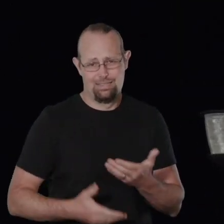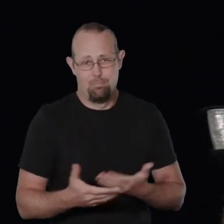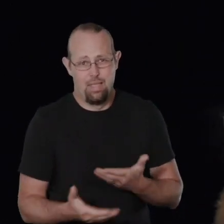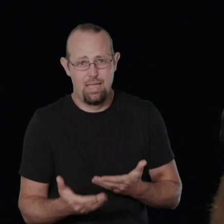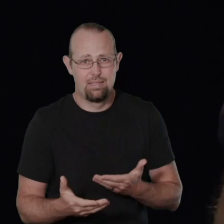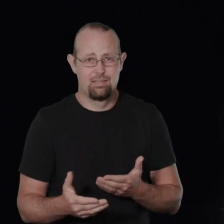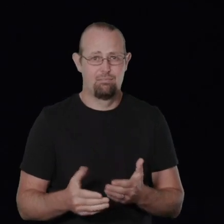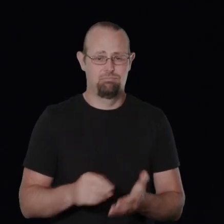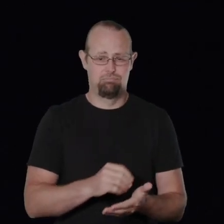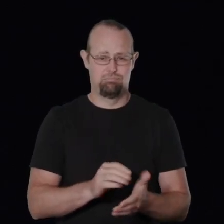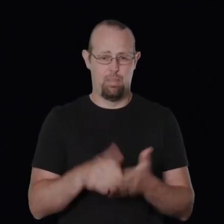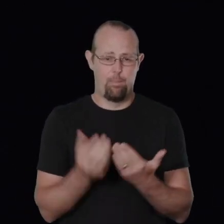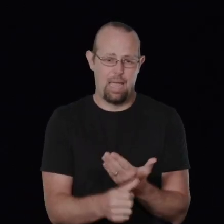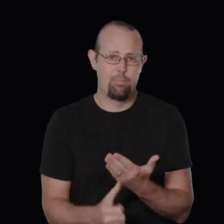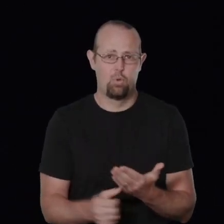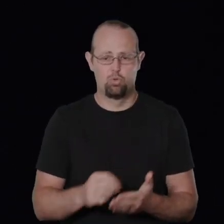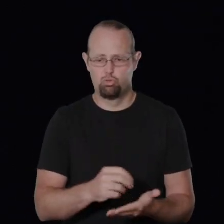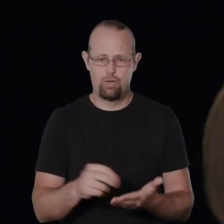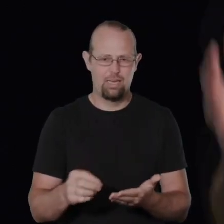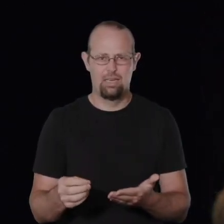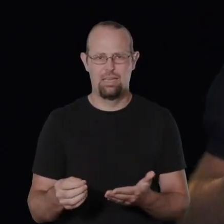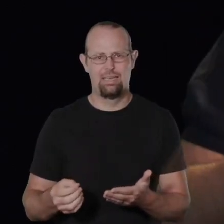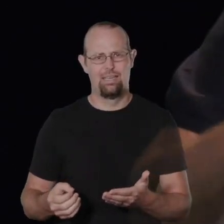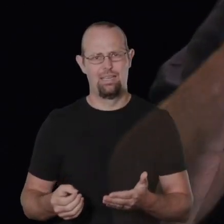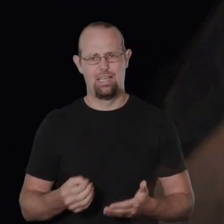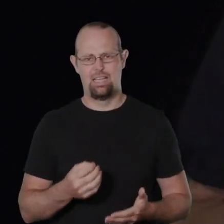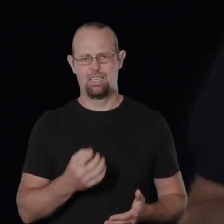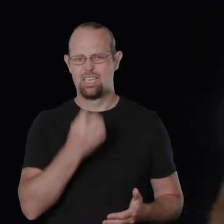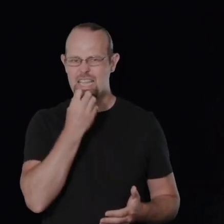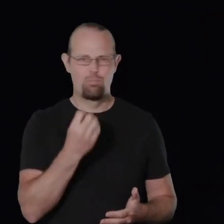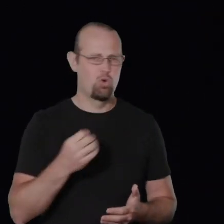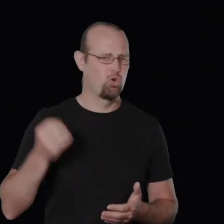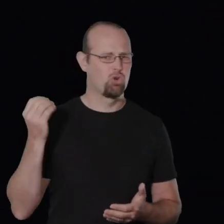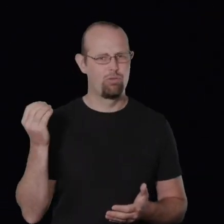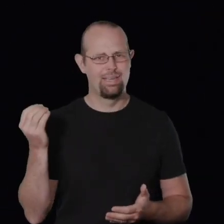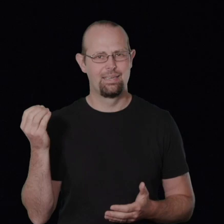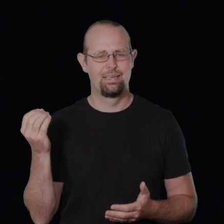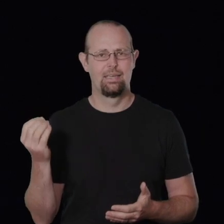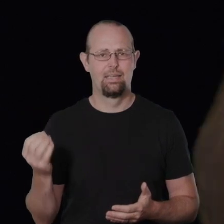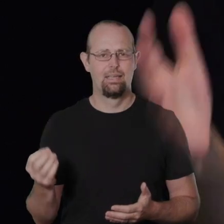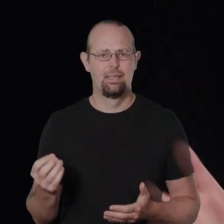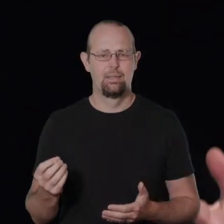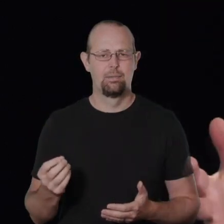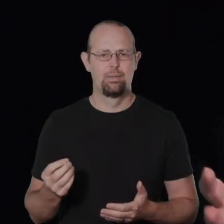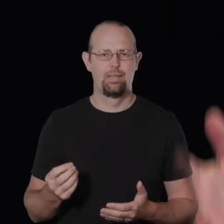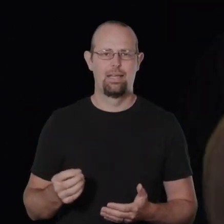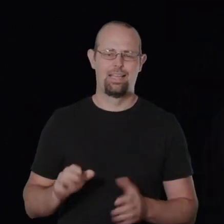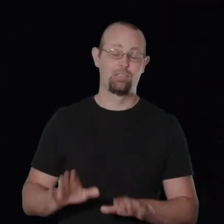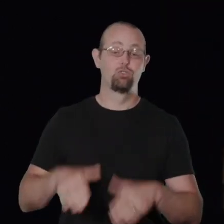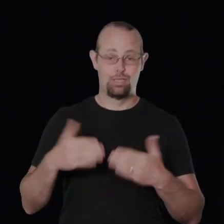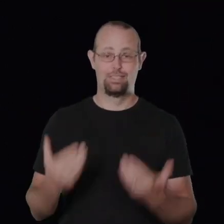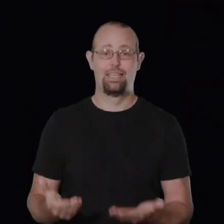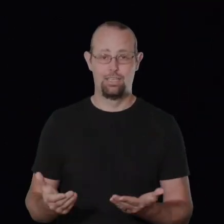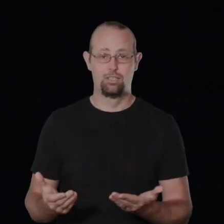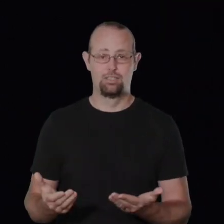other languages, that translation just meant the scriptures were in the language that we speak today. And we had a laugh about it. We forgot